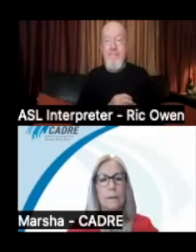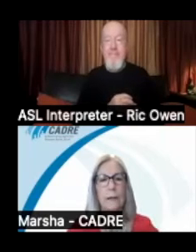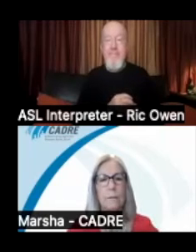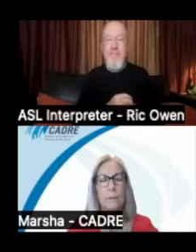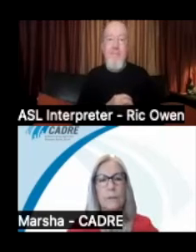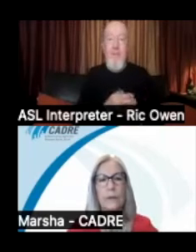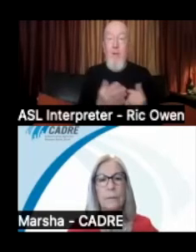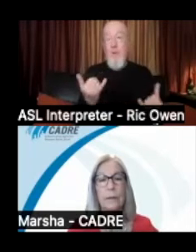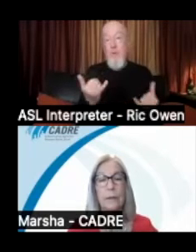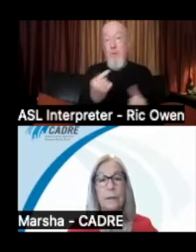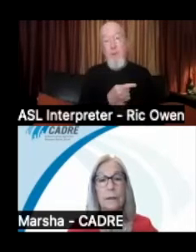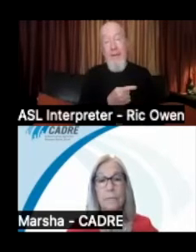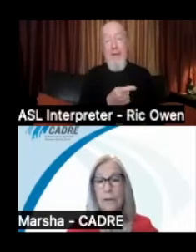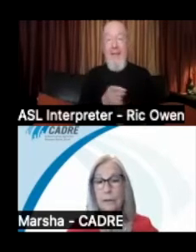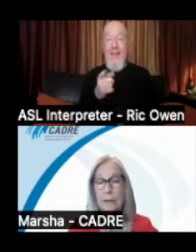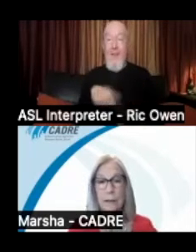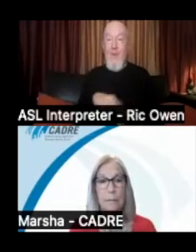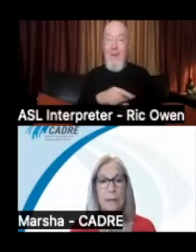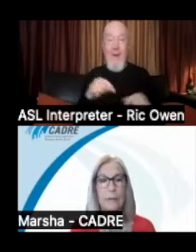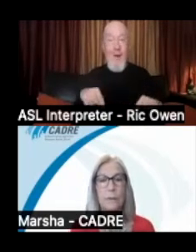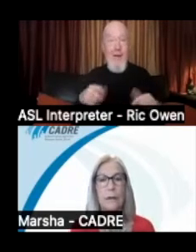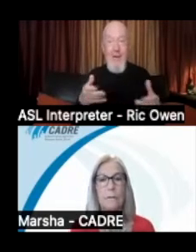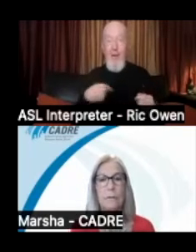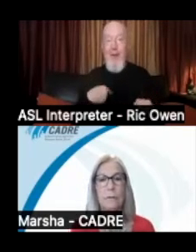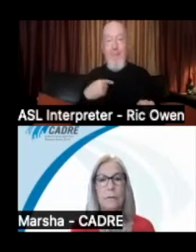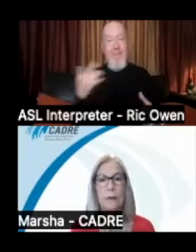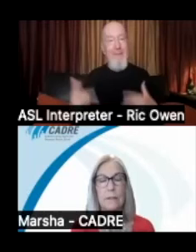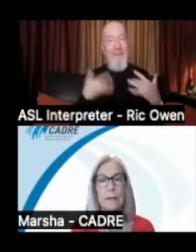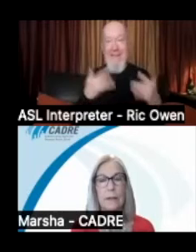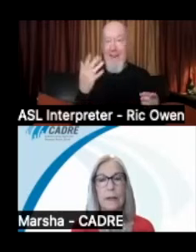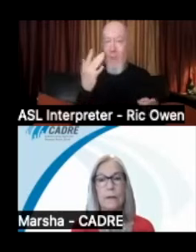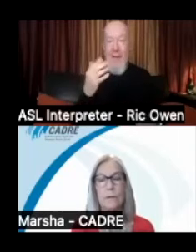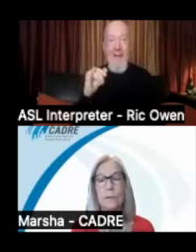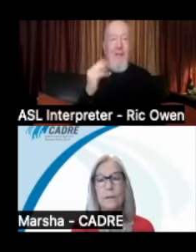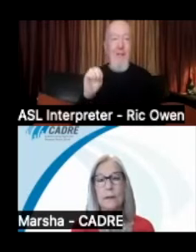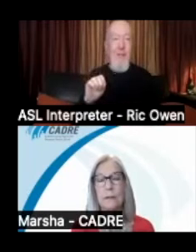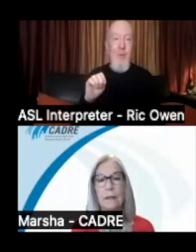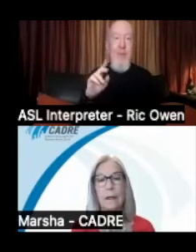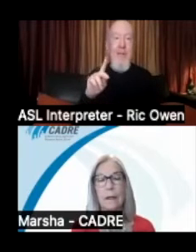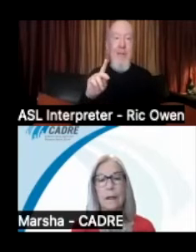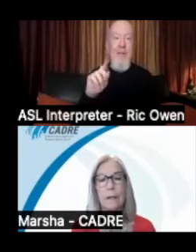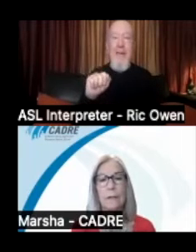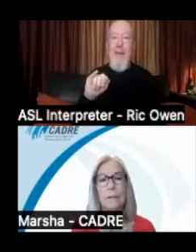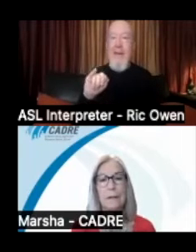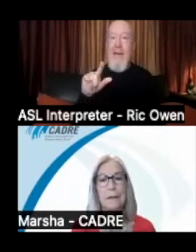So today we're here. I'm very excited because we have June Isaacson Kailes with us, and